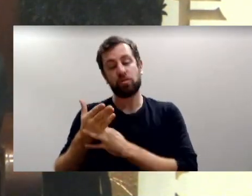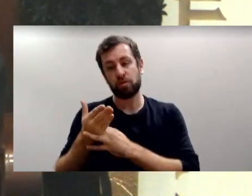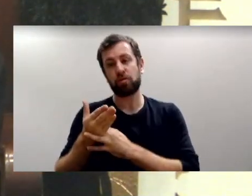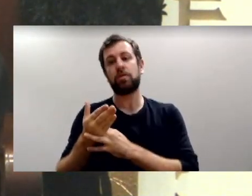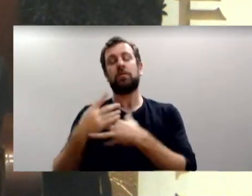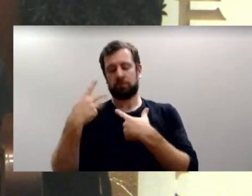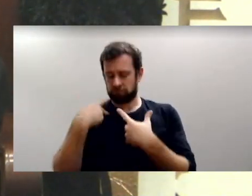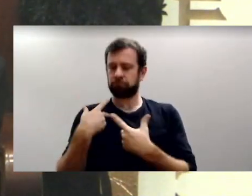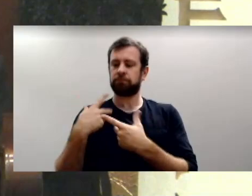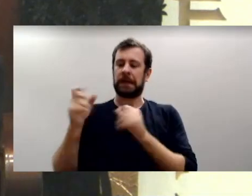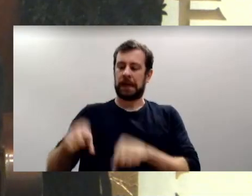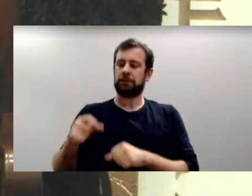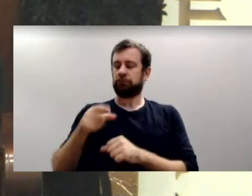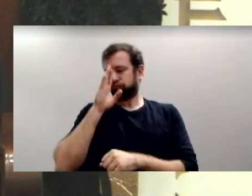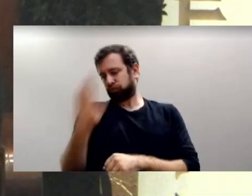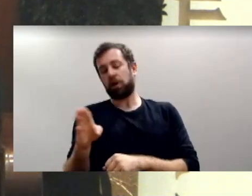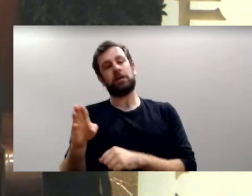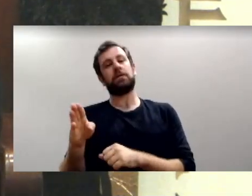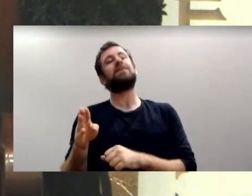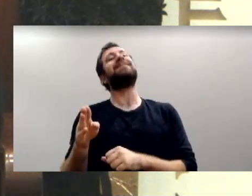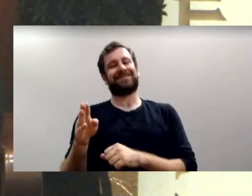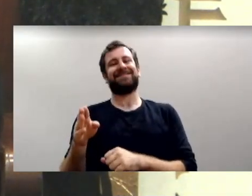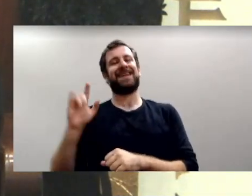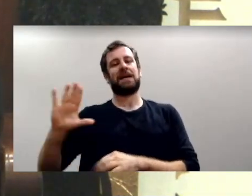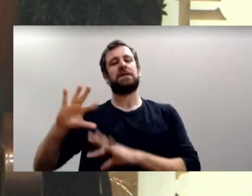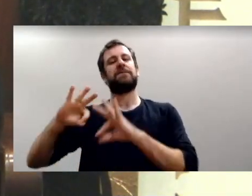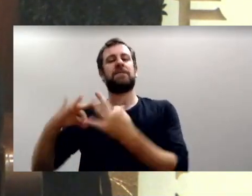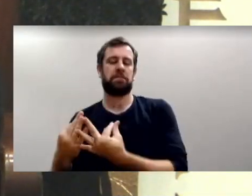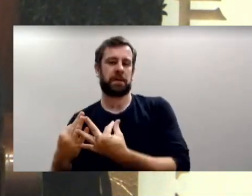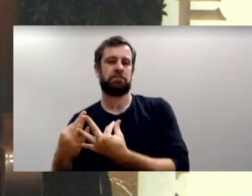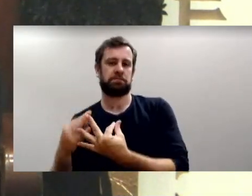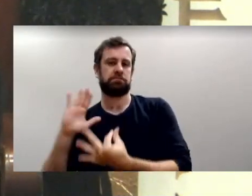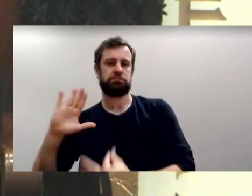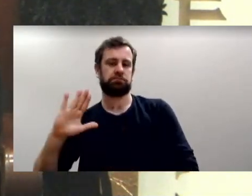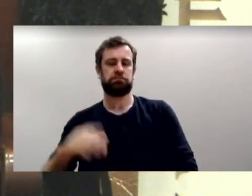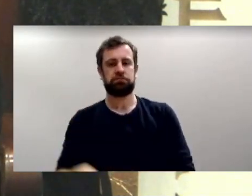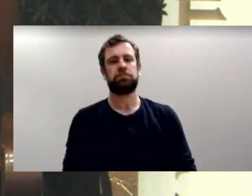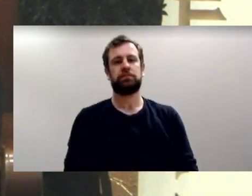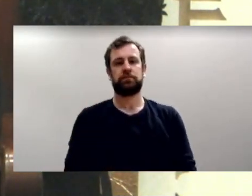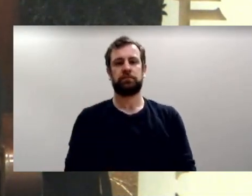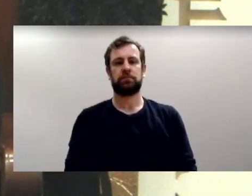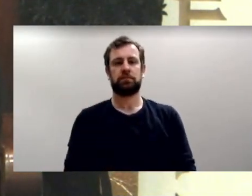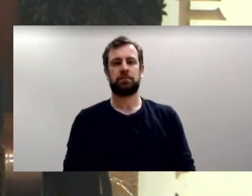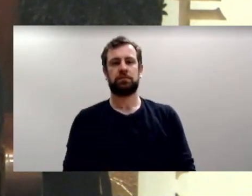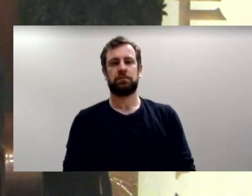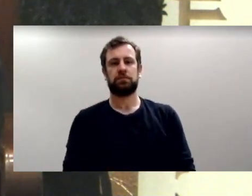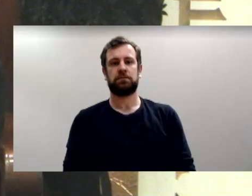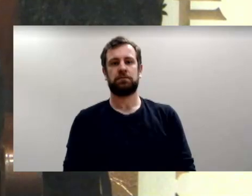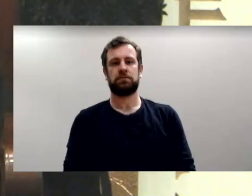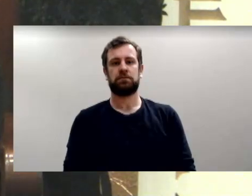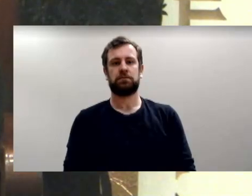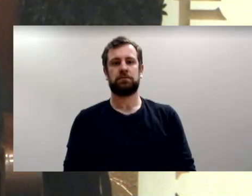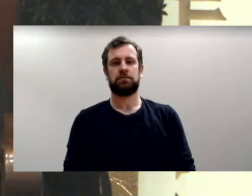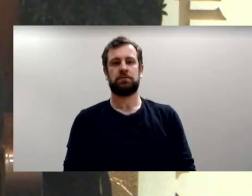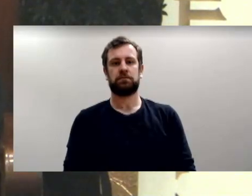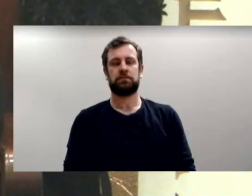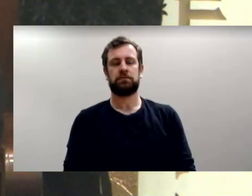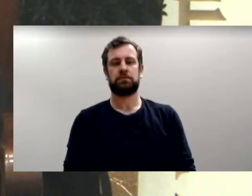reliable and direct, and that is the family of Rasulullah sallallahu alayhi wa alayhi wa sallam.